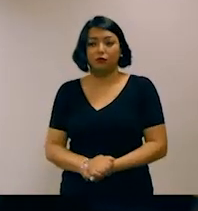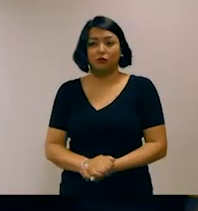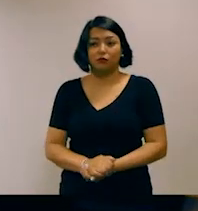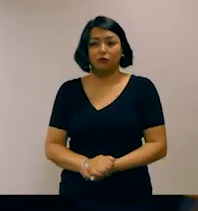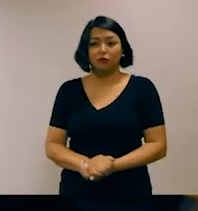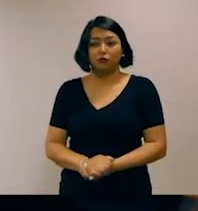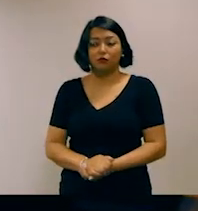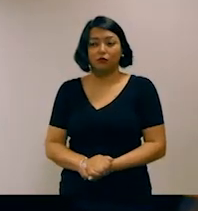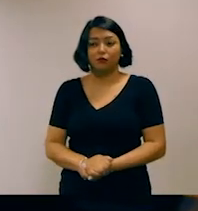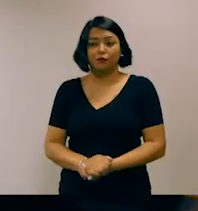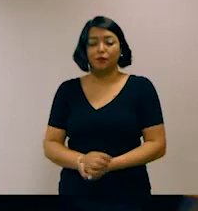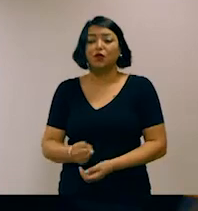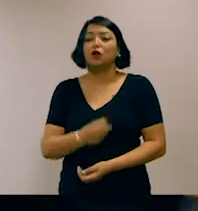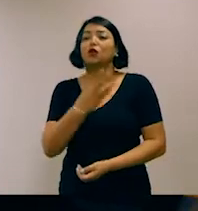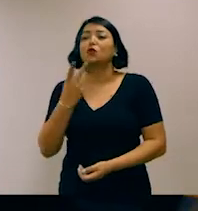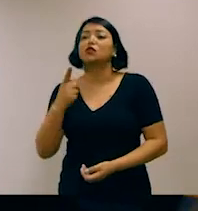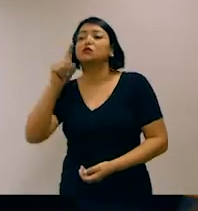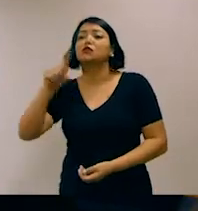knowledge.